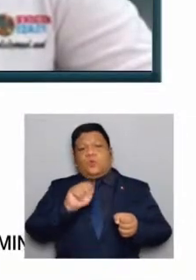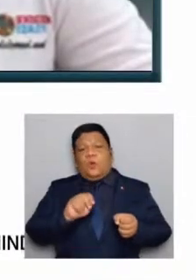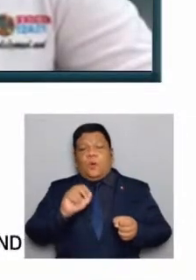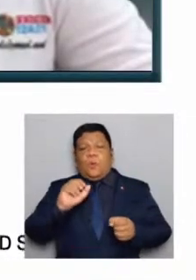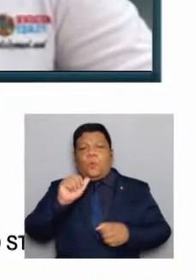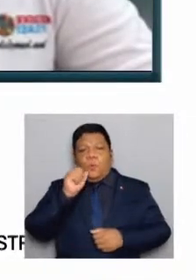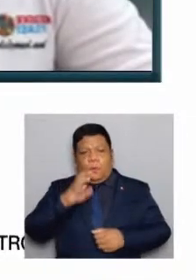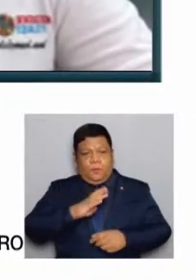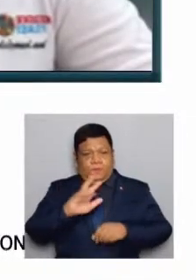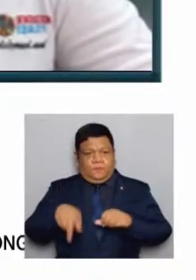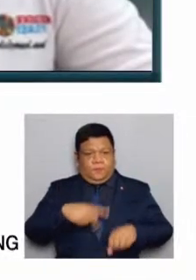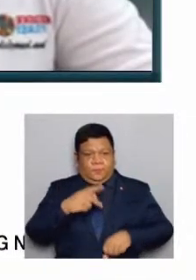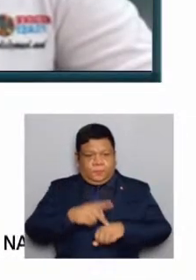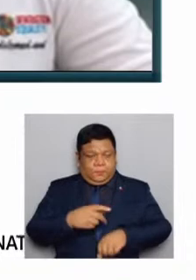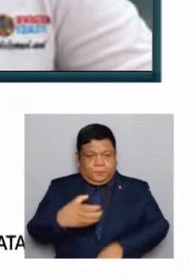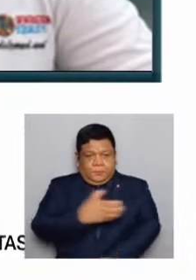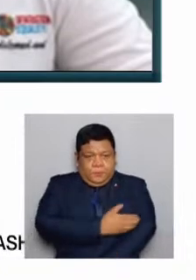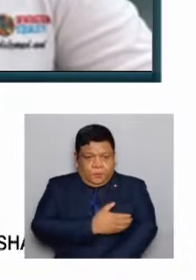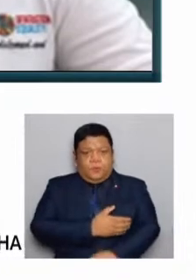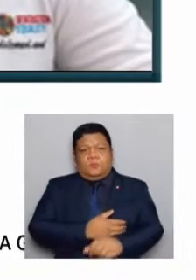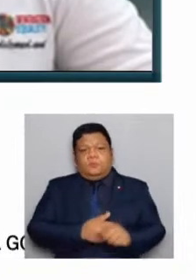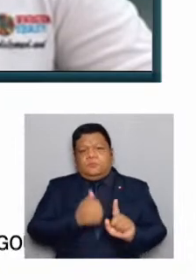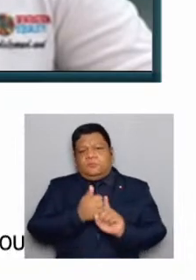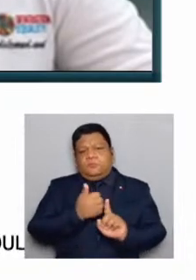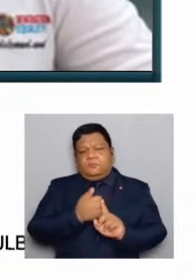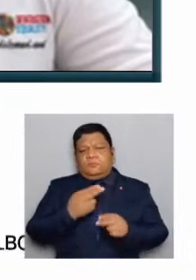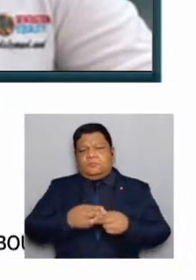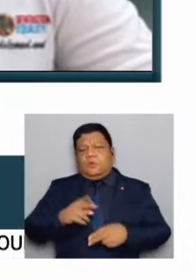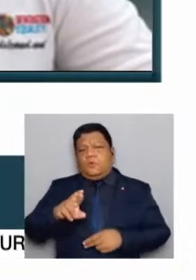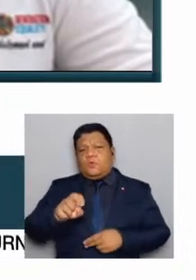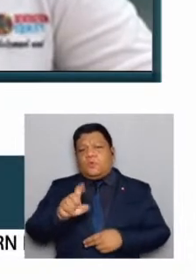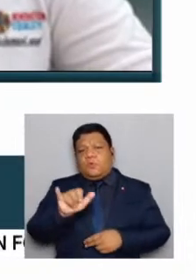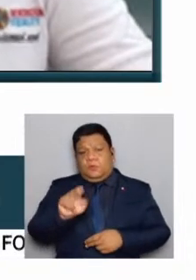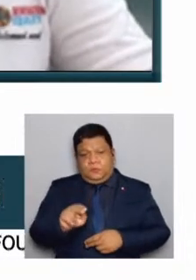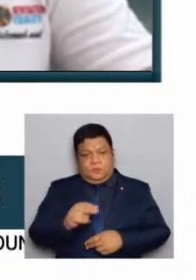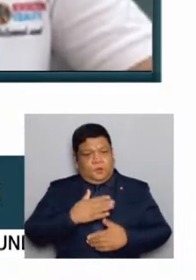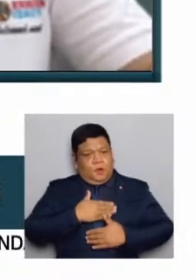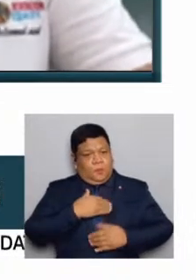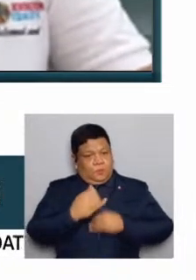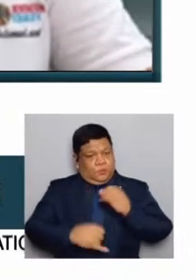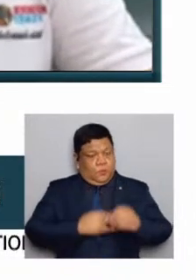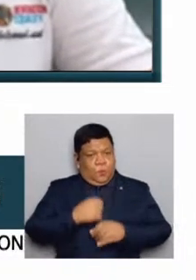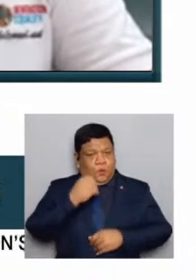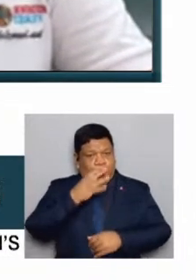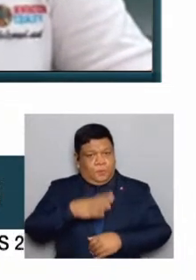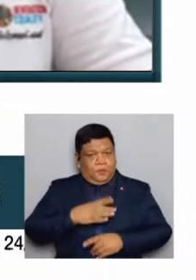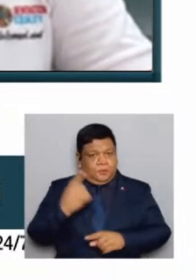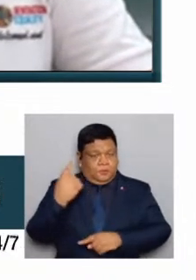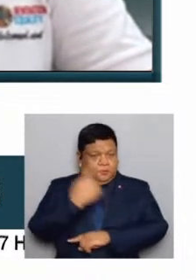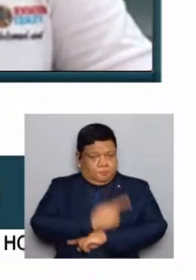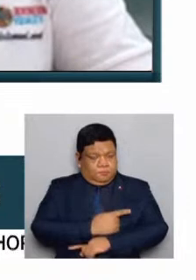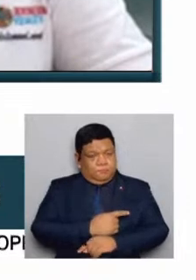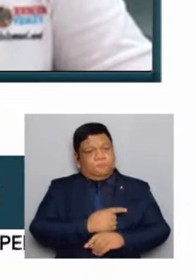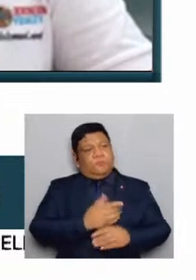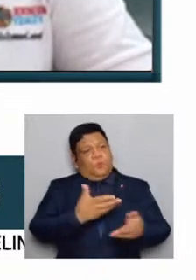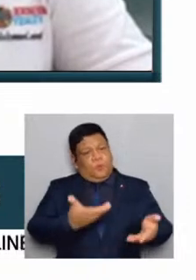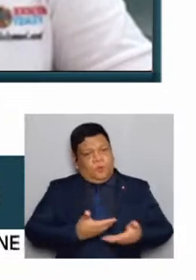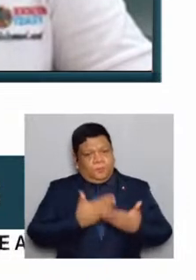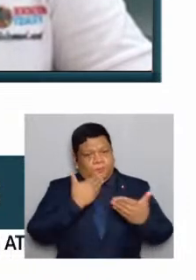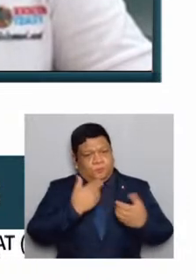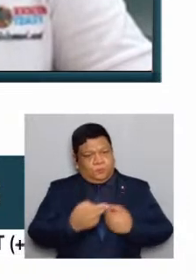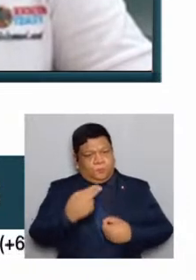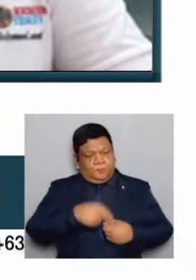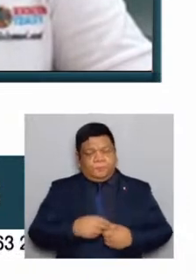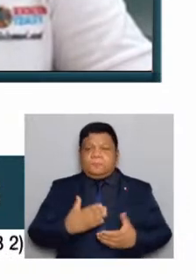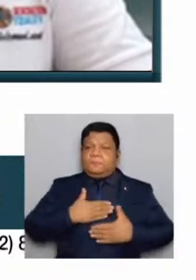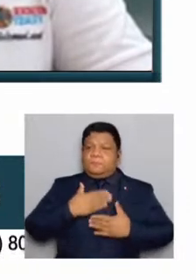Manager, Rosalyn Messina. Happy International Women's Day to you, Rosalyn. Welcome to the program and thanks for joining us today. Yes, happy International Women's